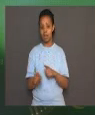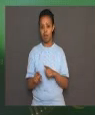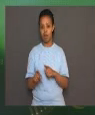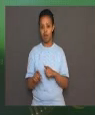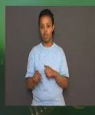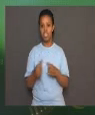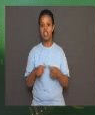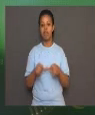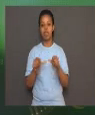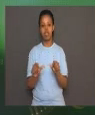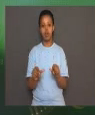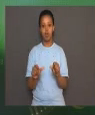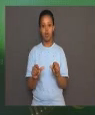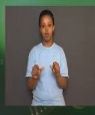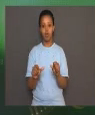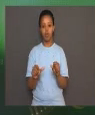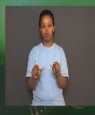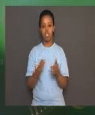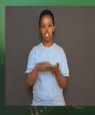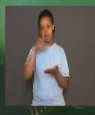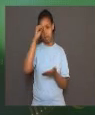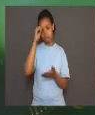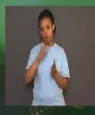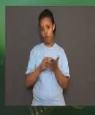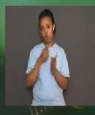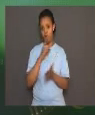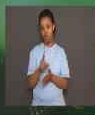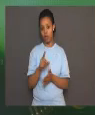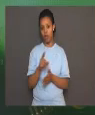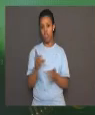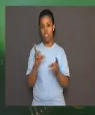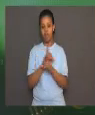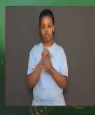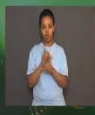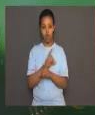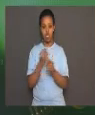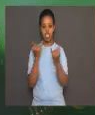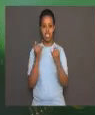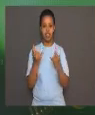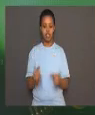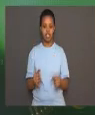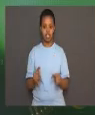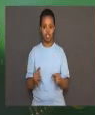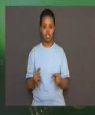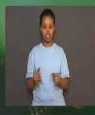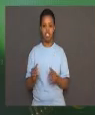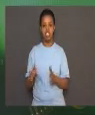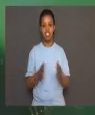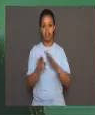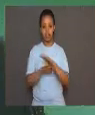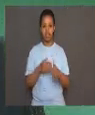will continue studying the groups within the natural classification